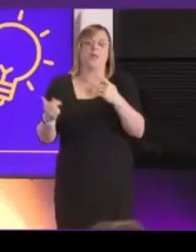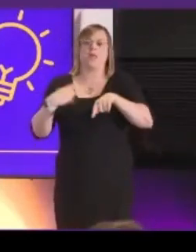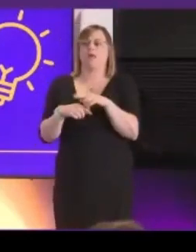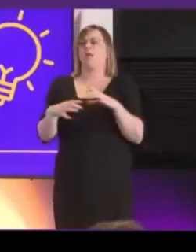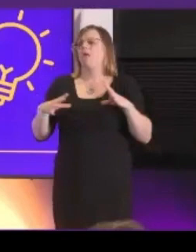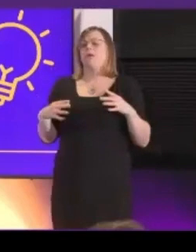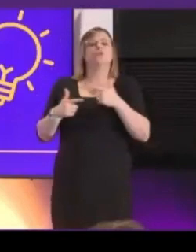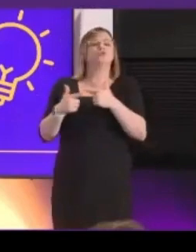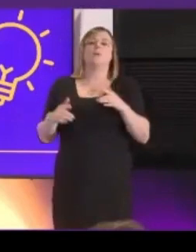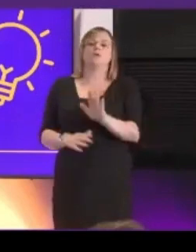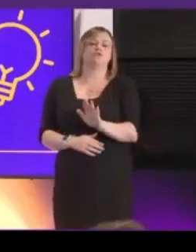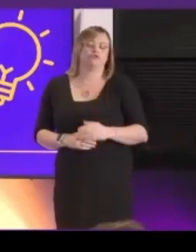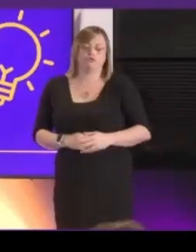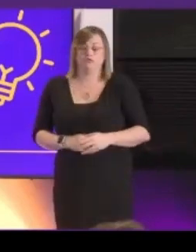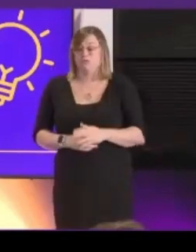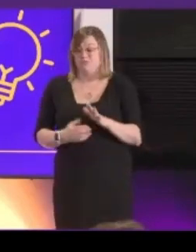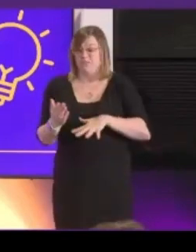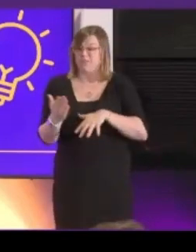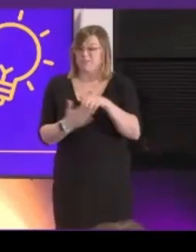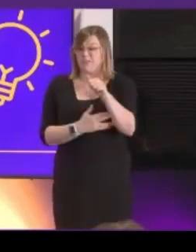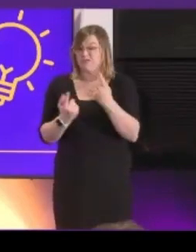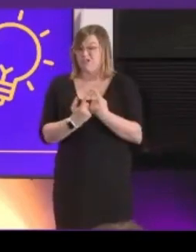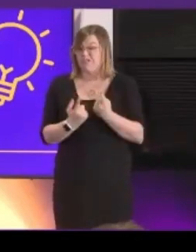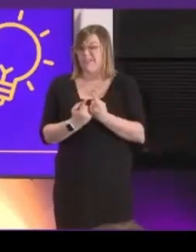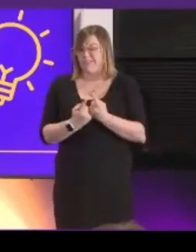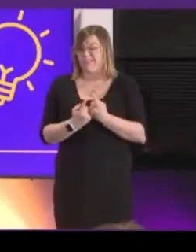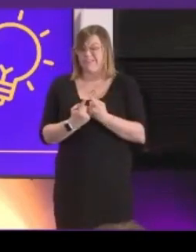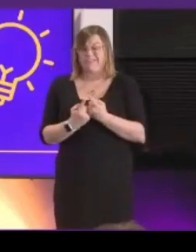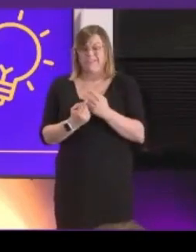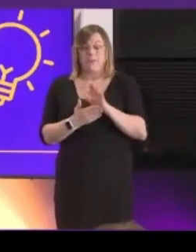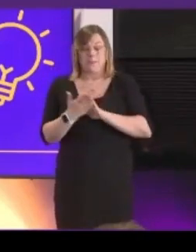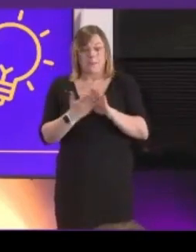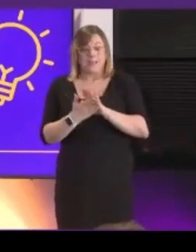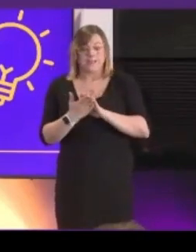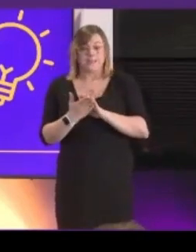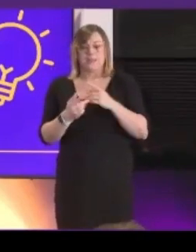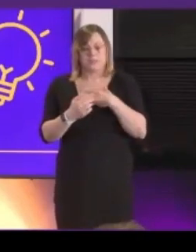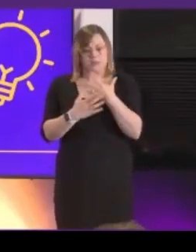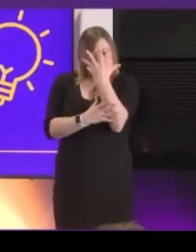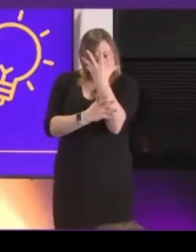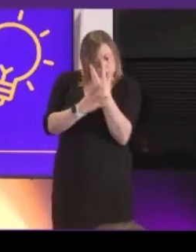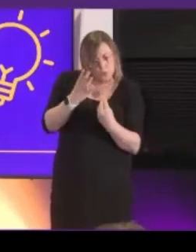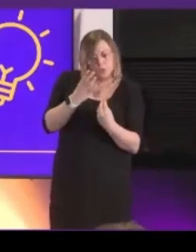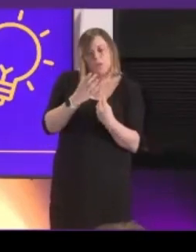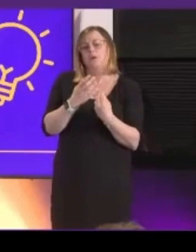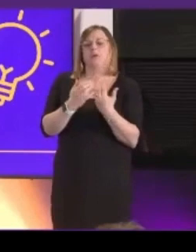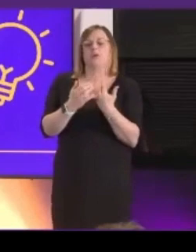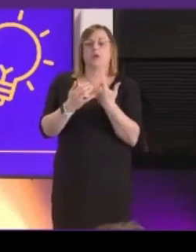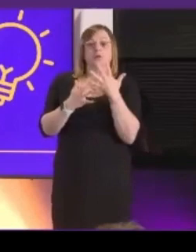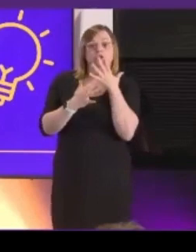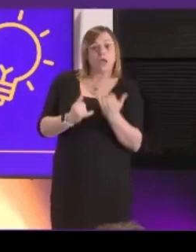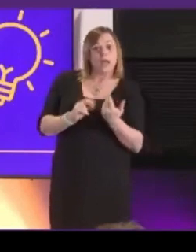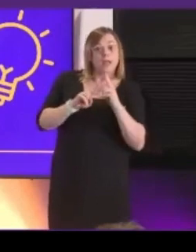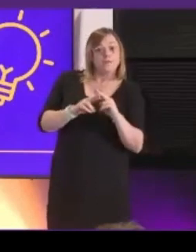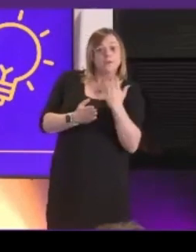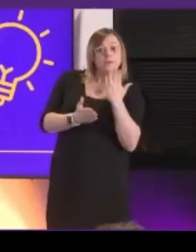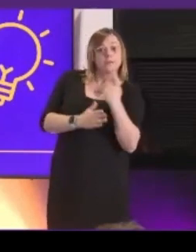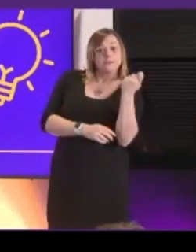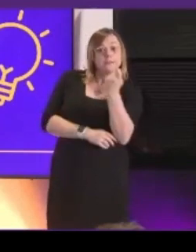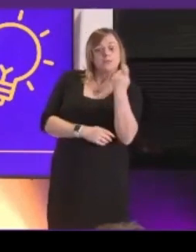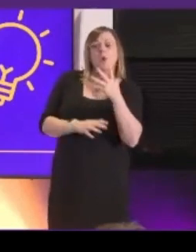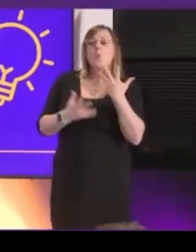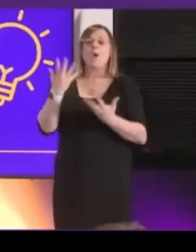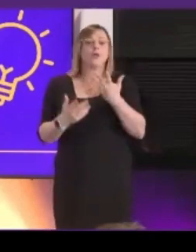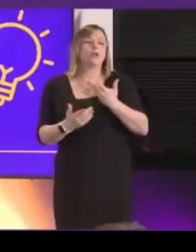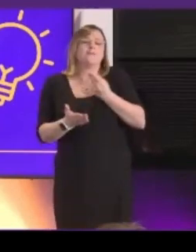it's a culture thing, isn't it? It's about, it being very much baked in as being a measure of success, whether financially